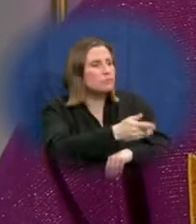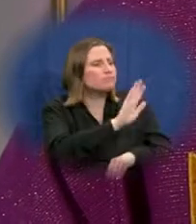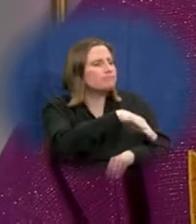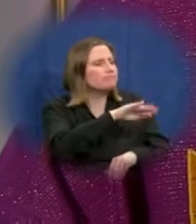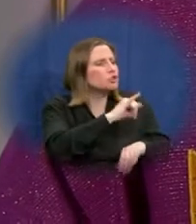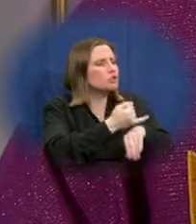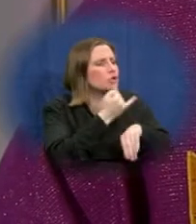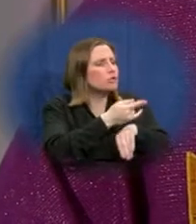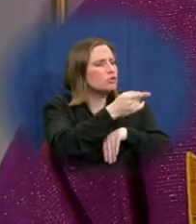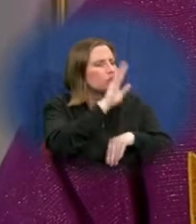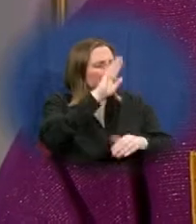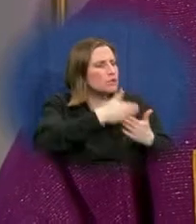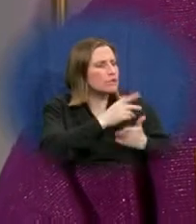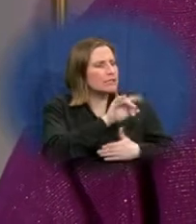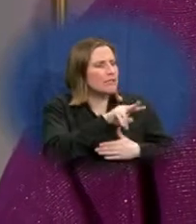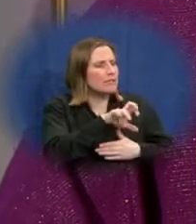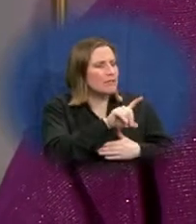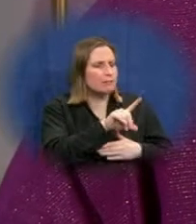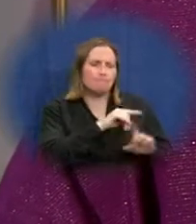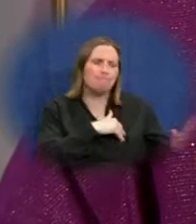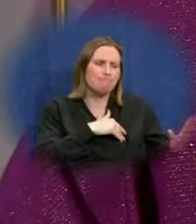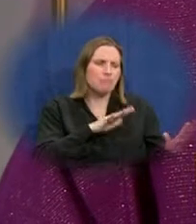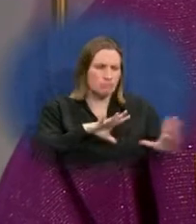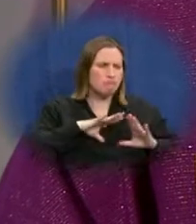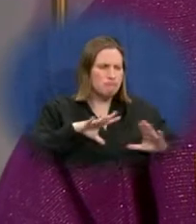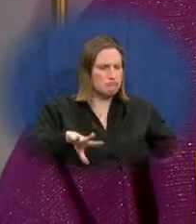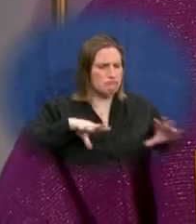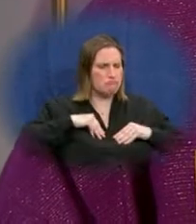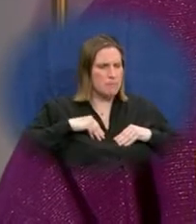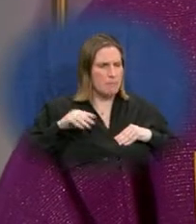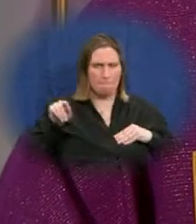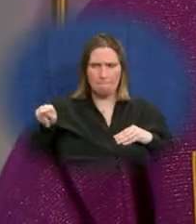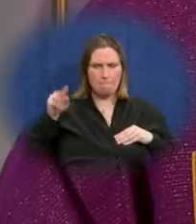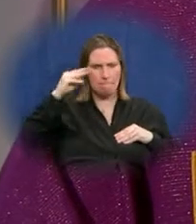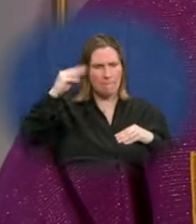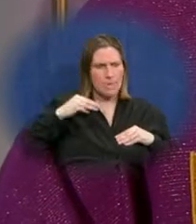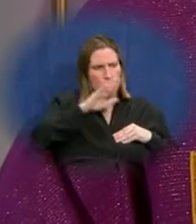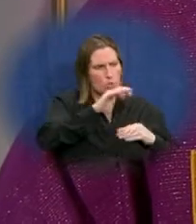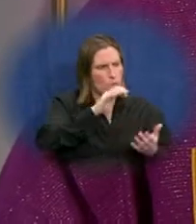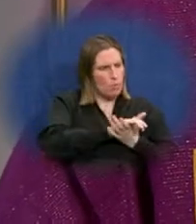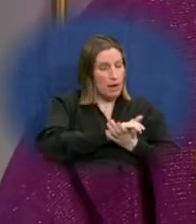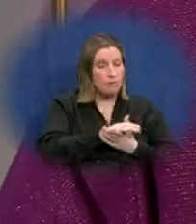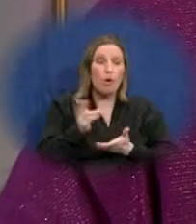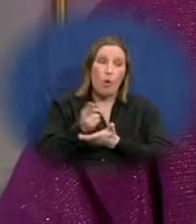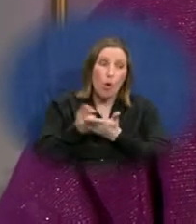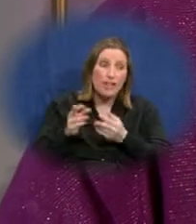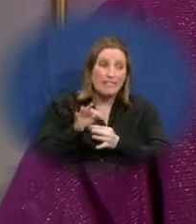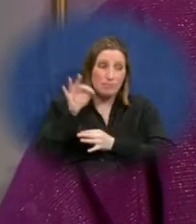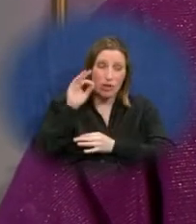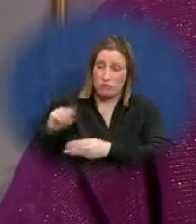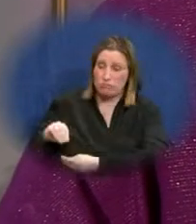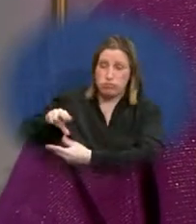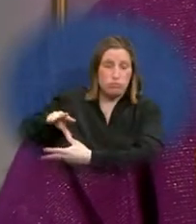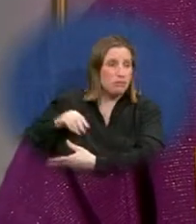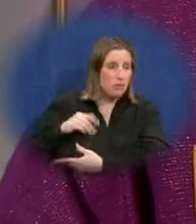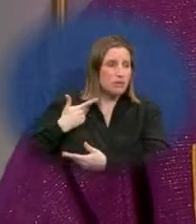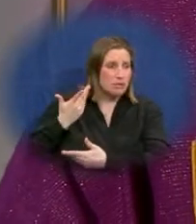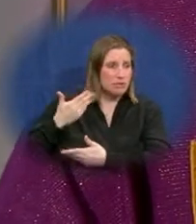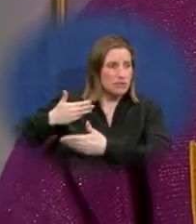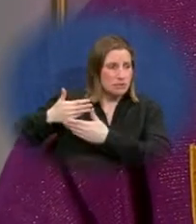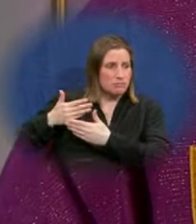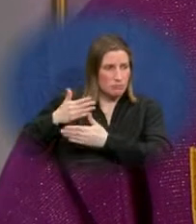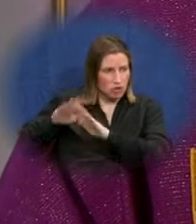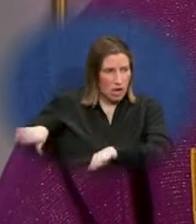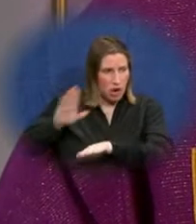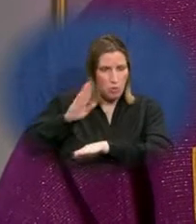of David, have no fear about taking Mary as your wife. It is by the Holy Spirit that she has conceived this child. She